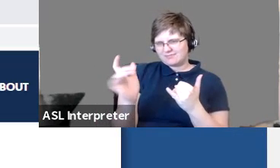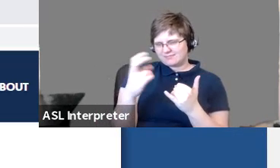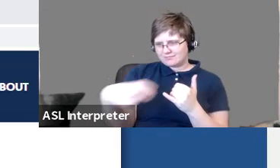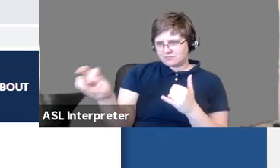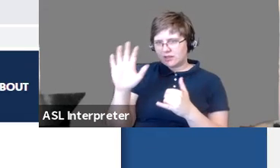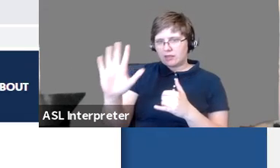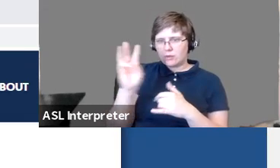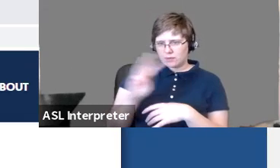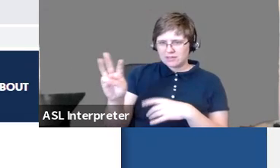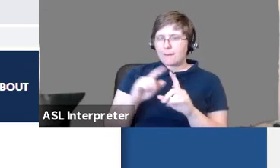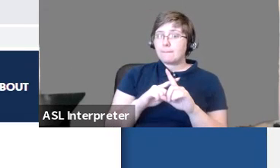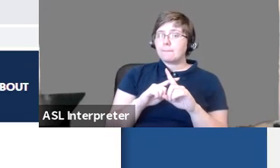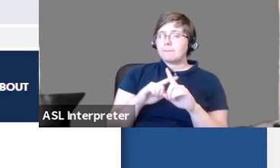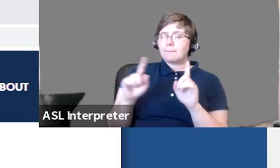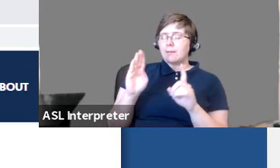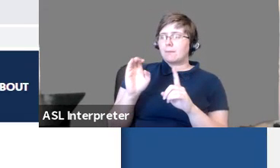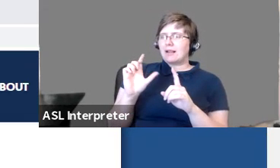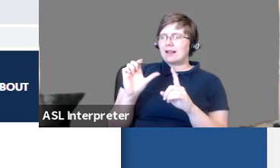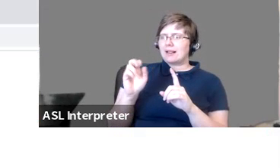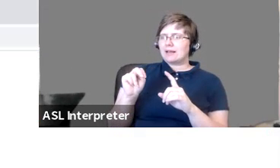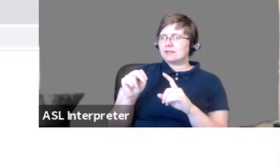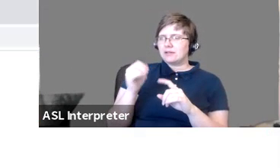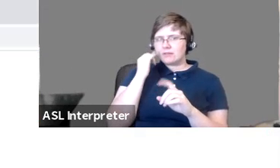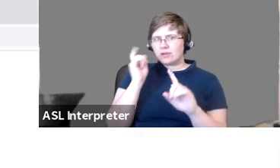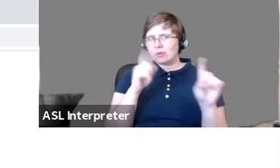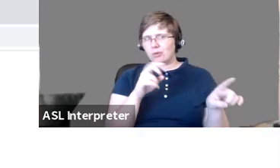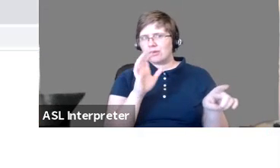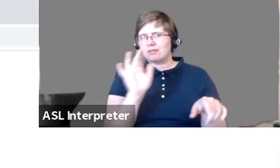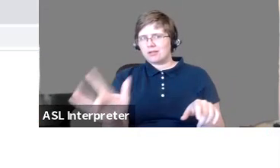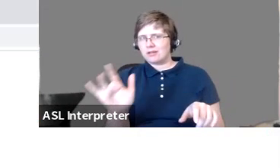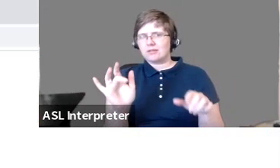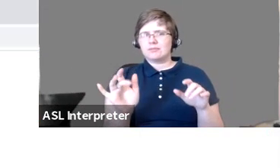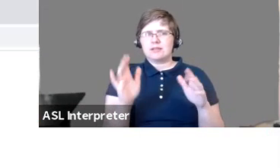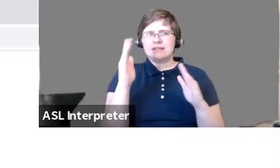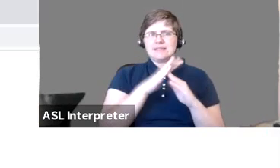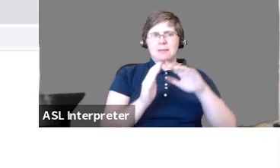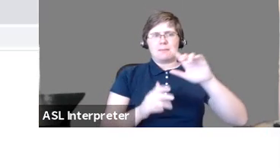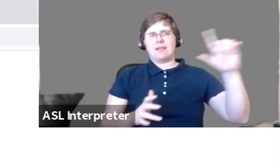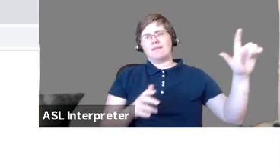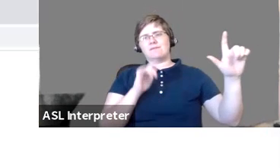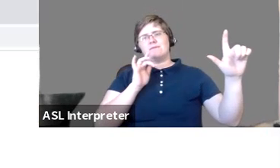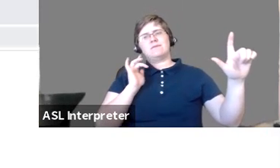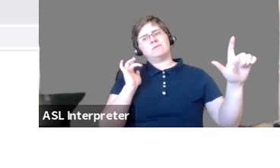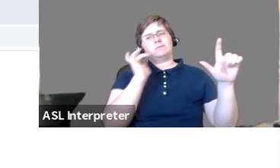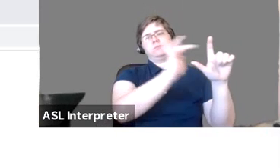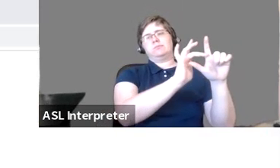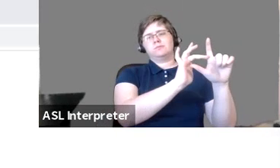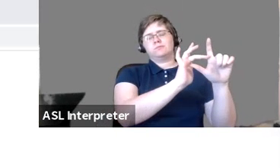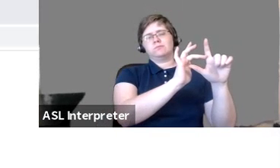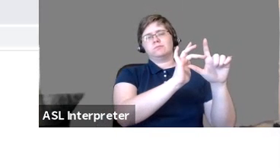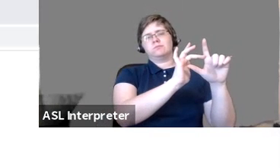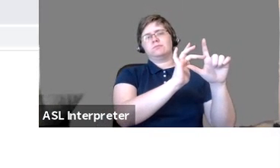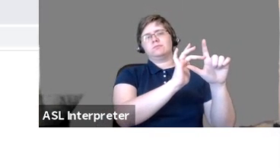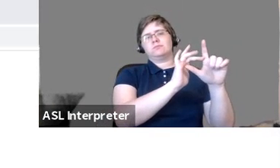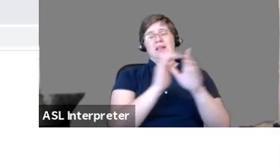now it takes you to TARDA's website. However, Belen, if you can go to TARDA's website, And then the top left corner, click on, I